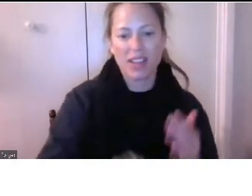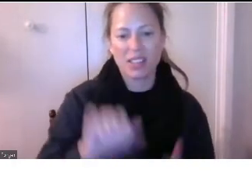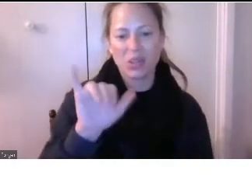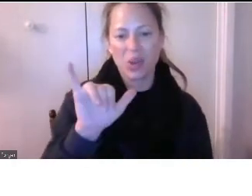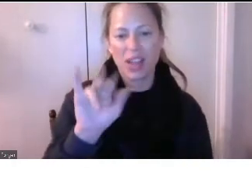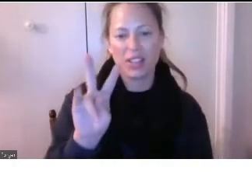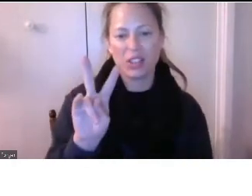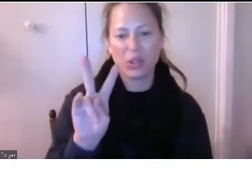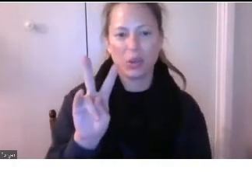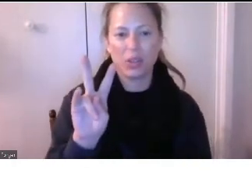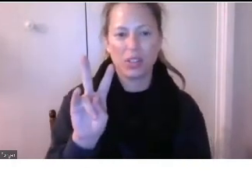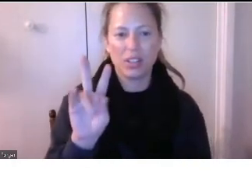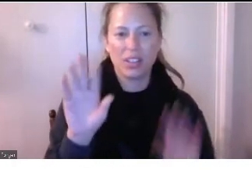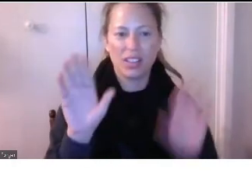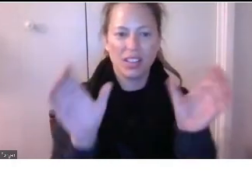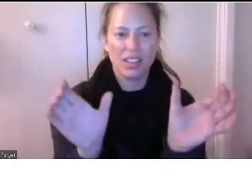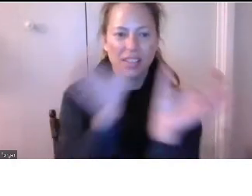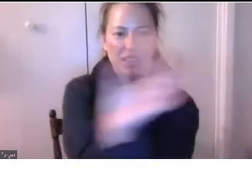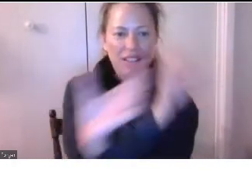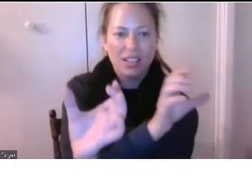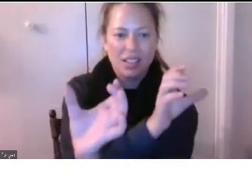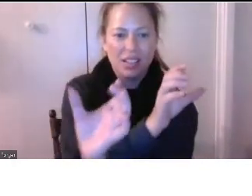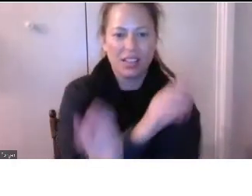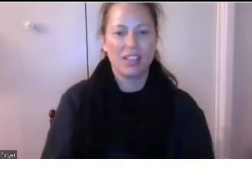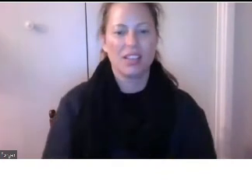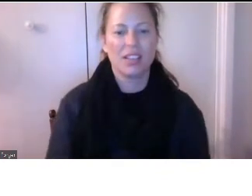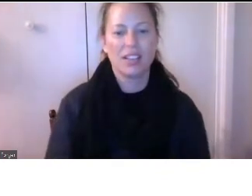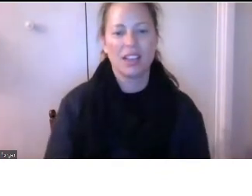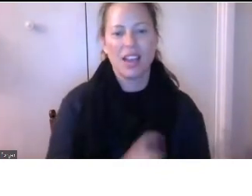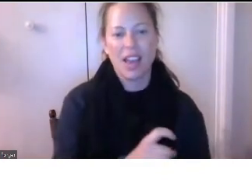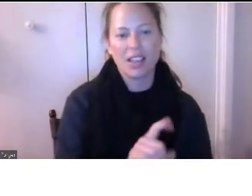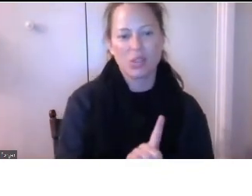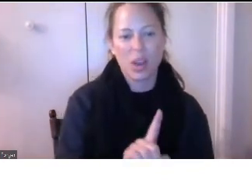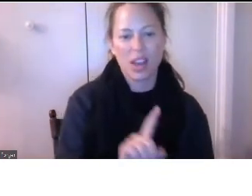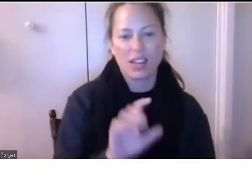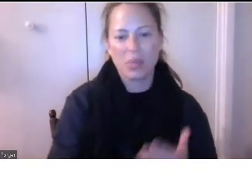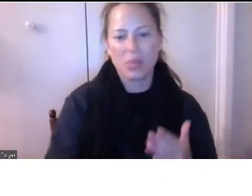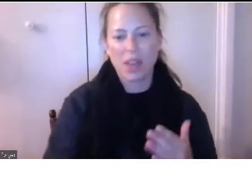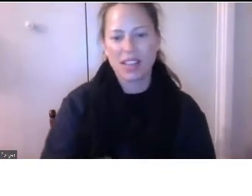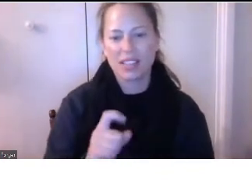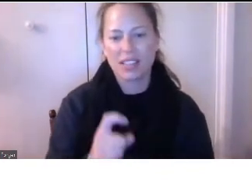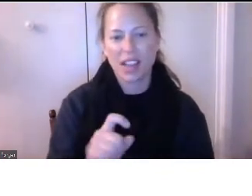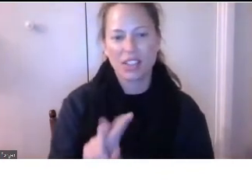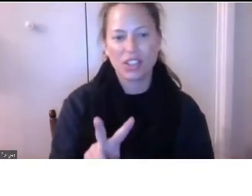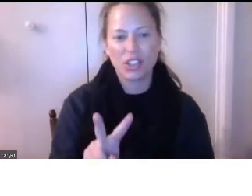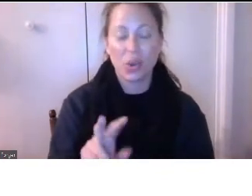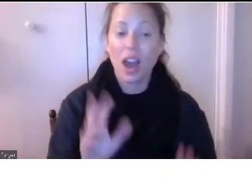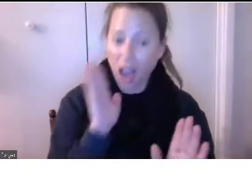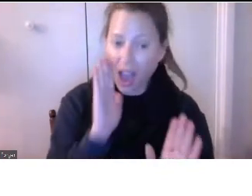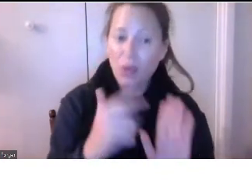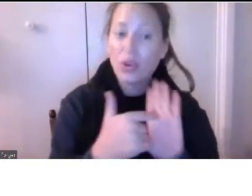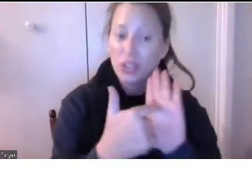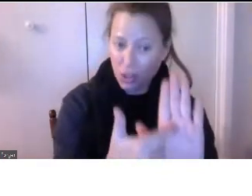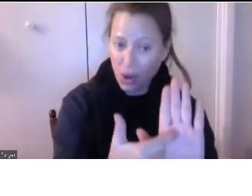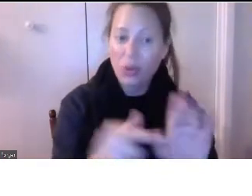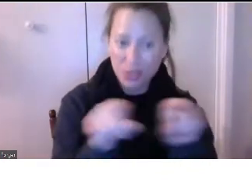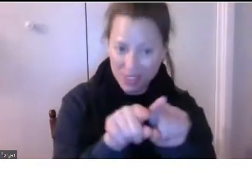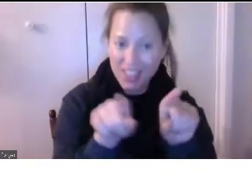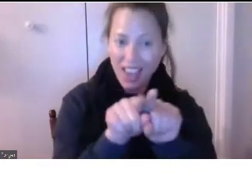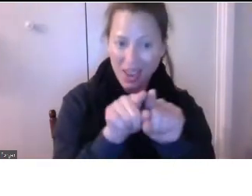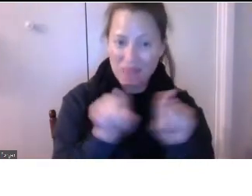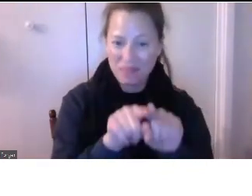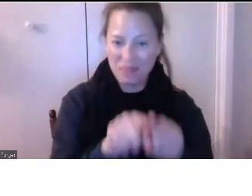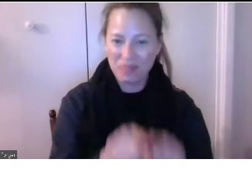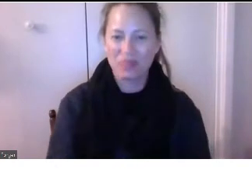y2 over x1 minus x2. I'm going to show you that this still means the same thing. All